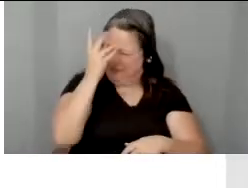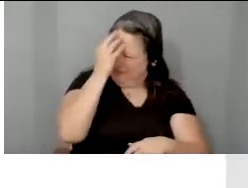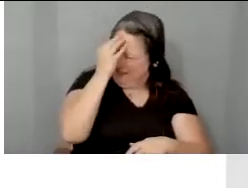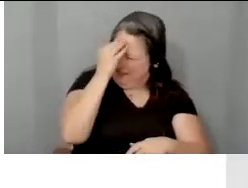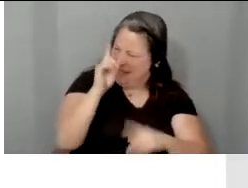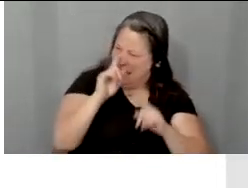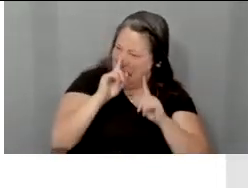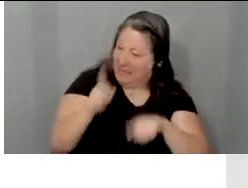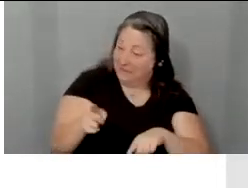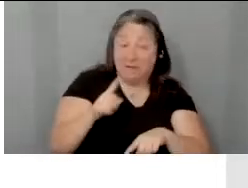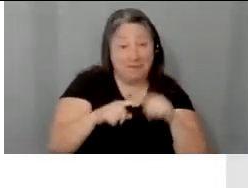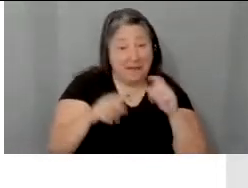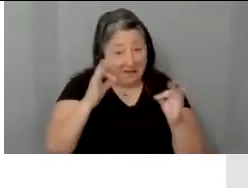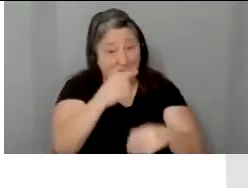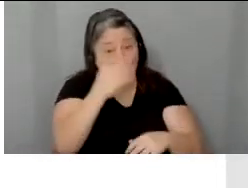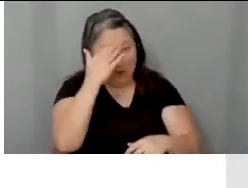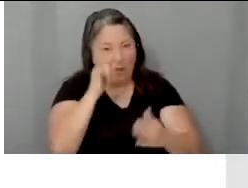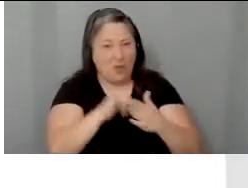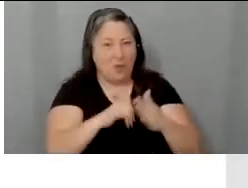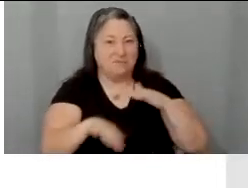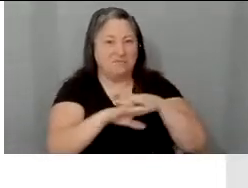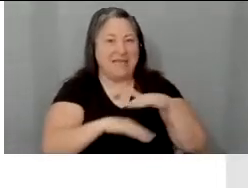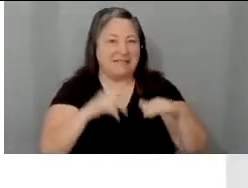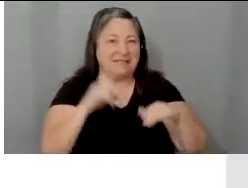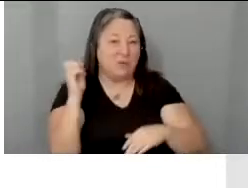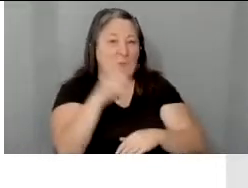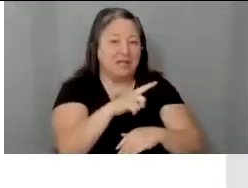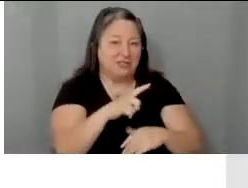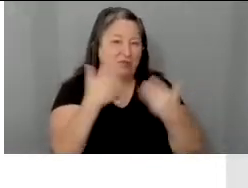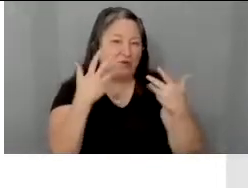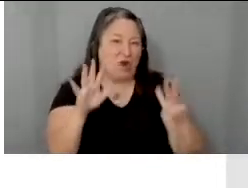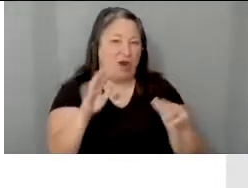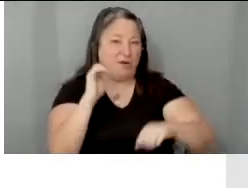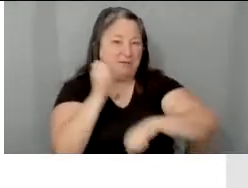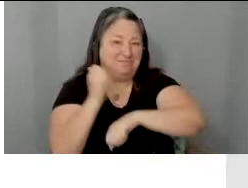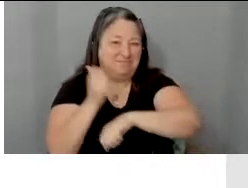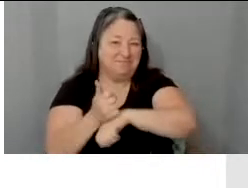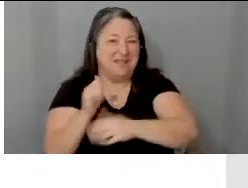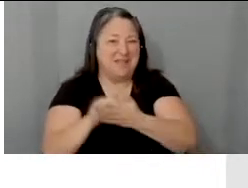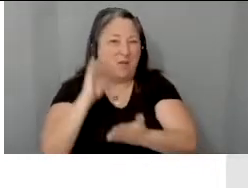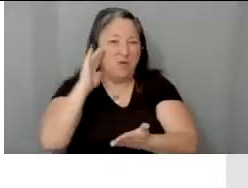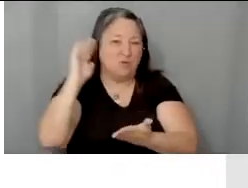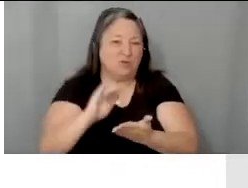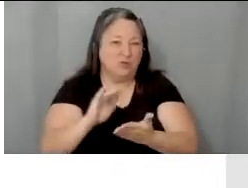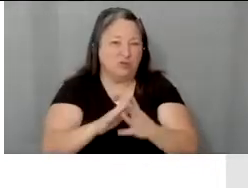you know that you already have those core questions lined up, that's going to reduce a lot of stress.